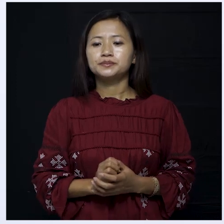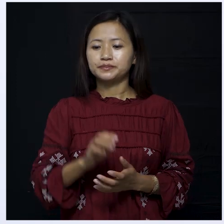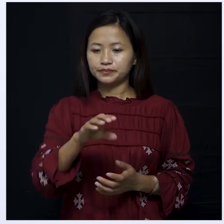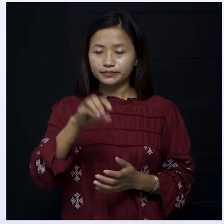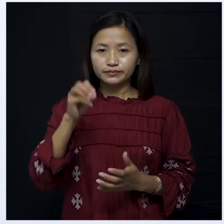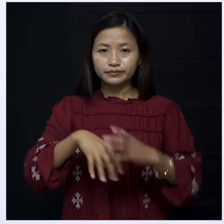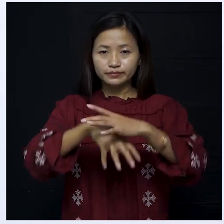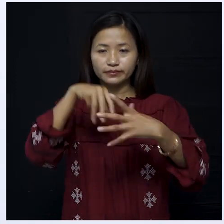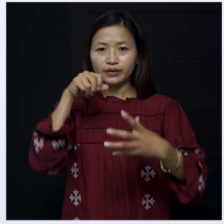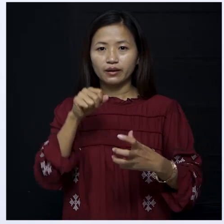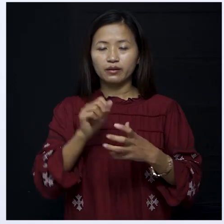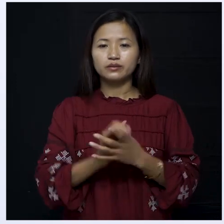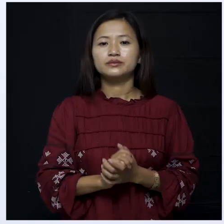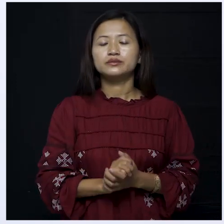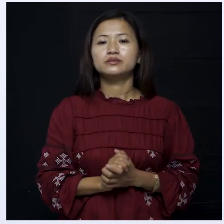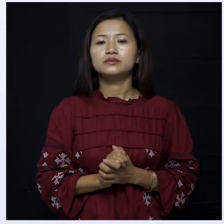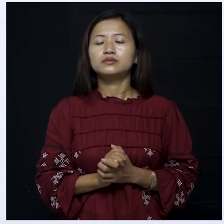taking out